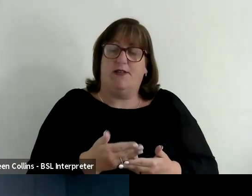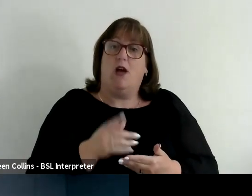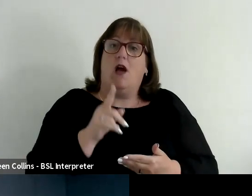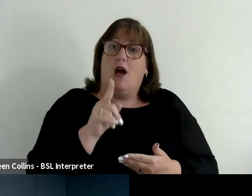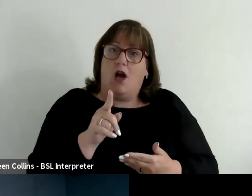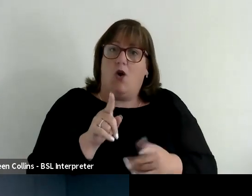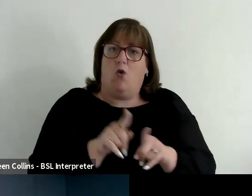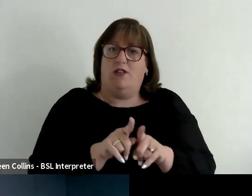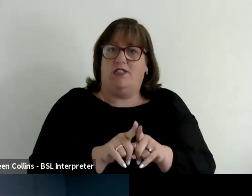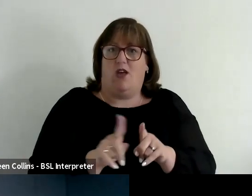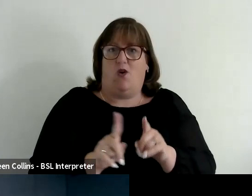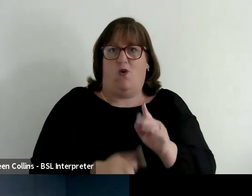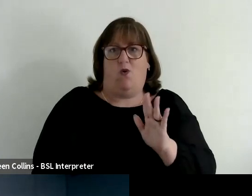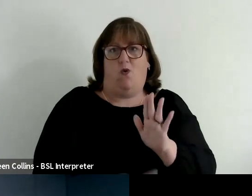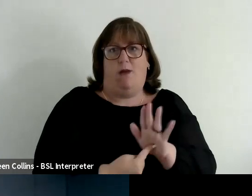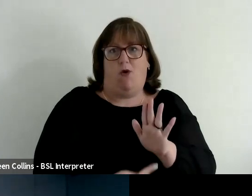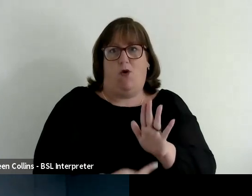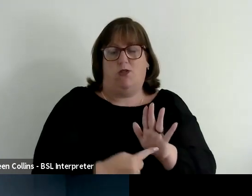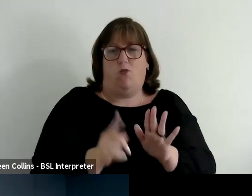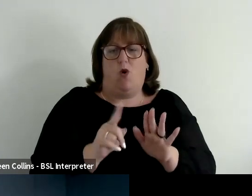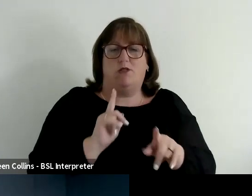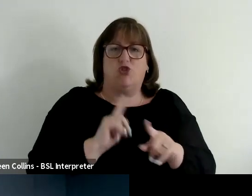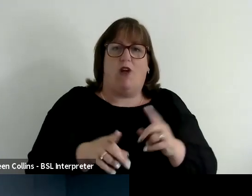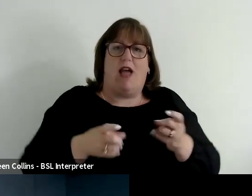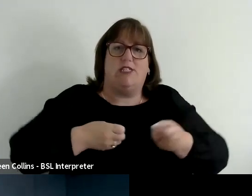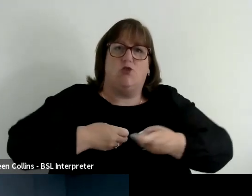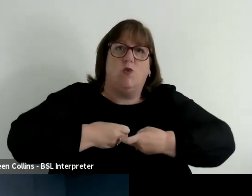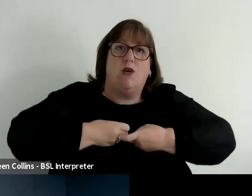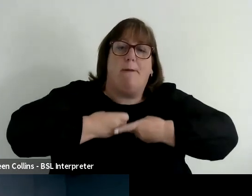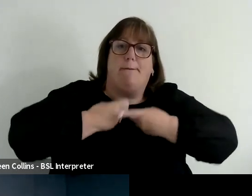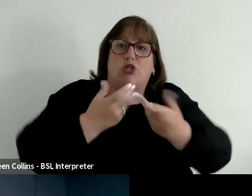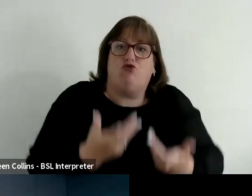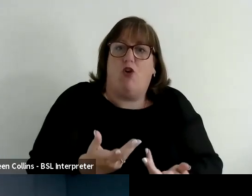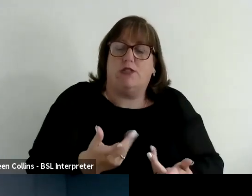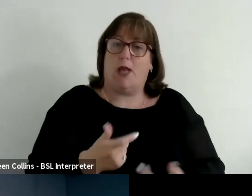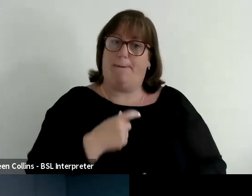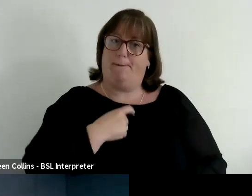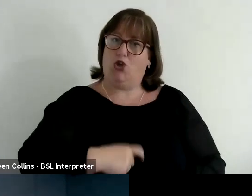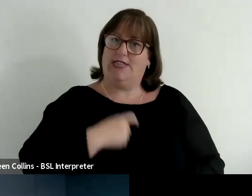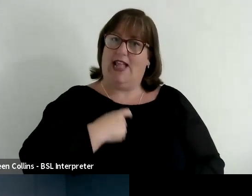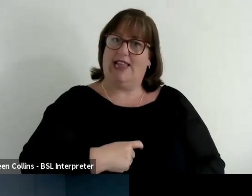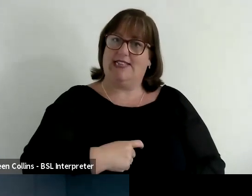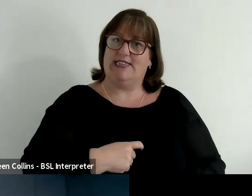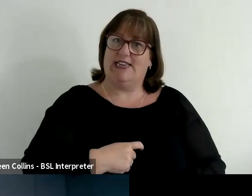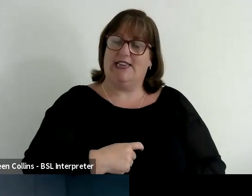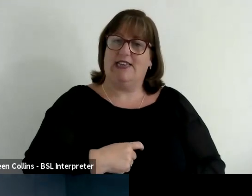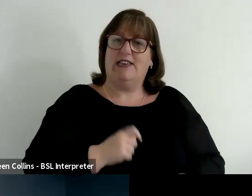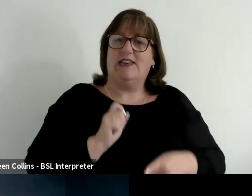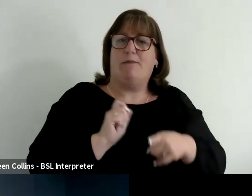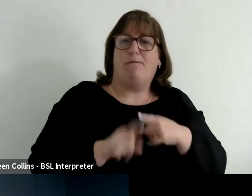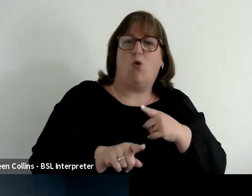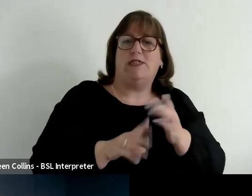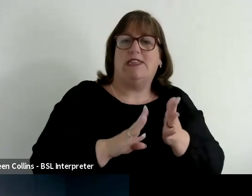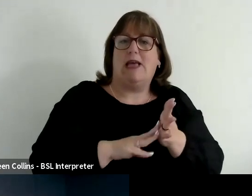is try and get some personality across, particularly for an organisation. Most media